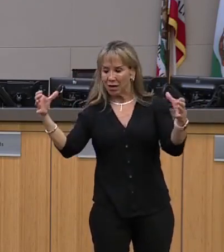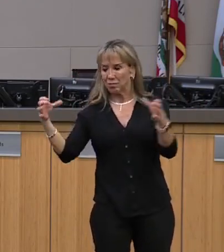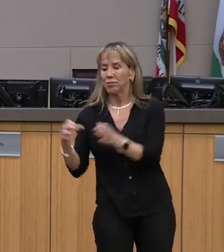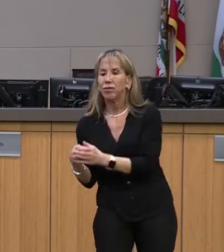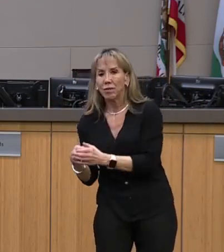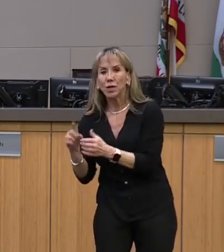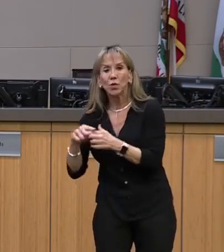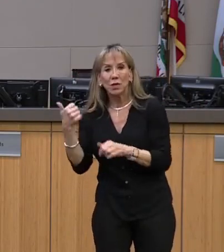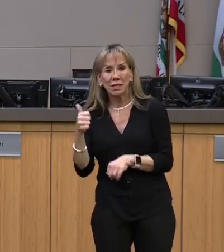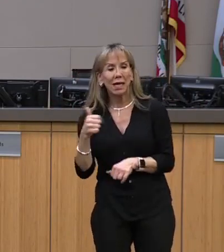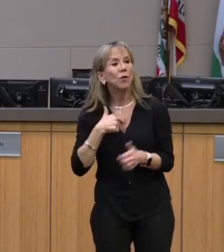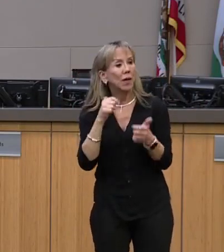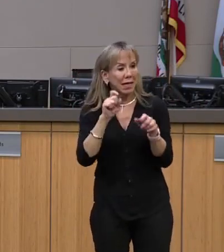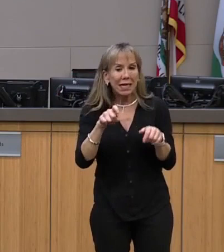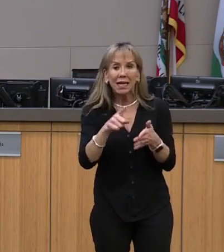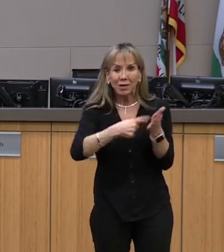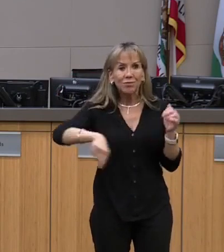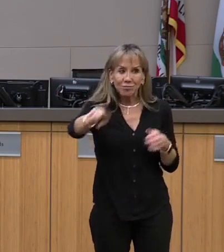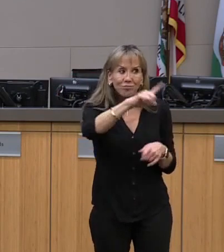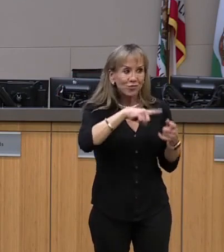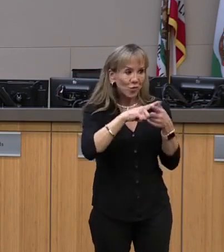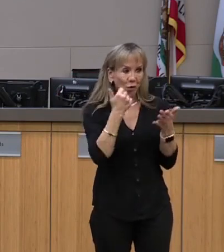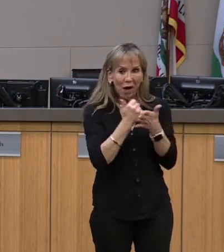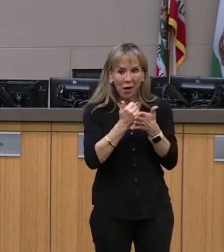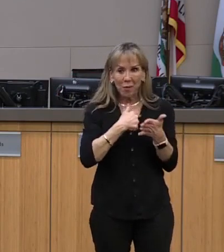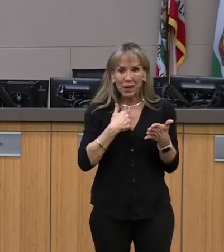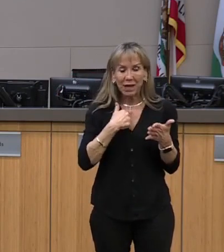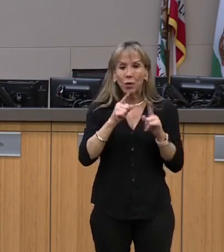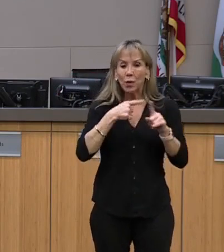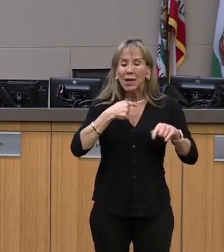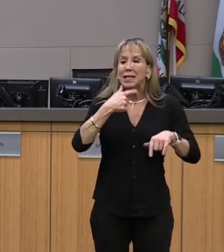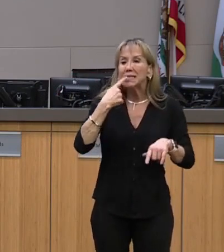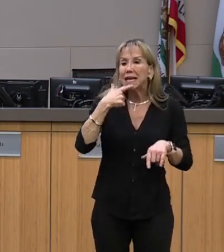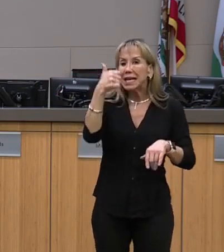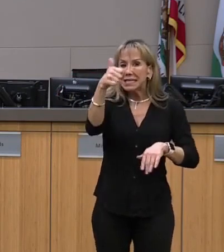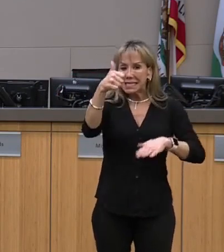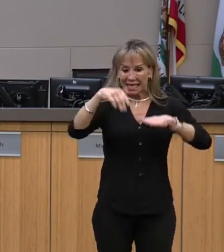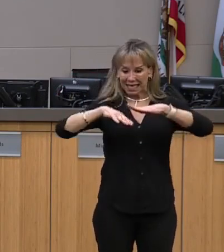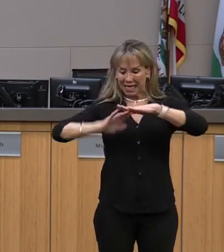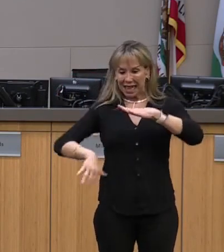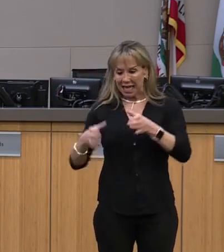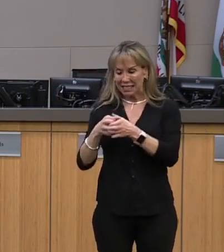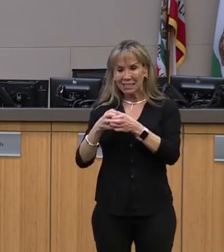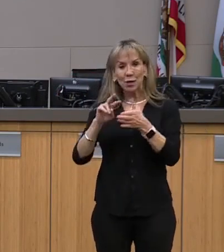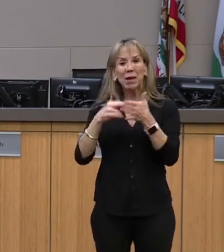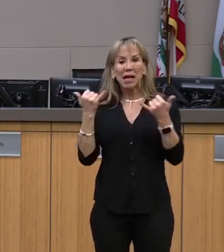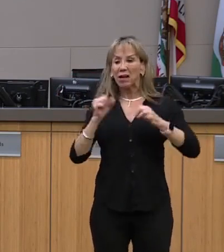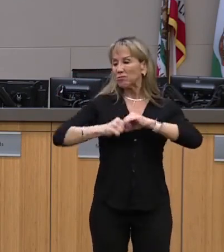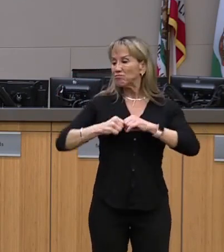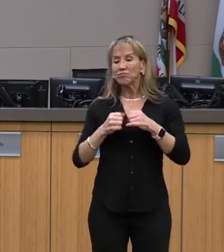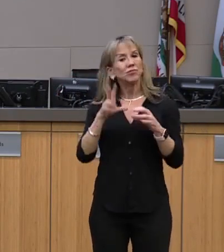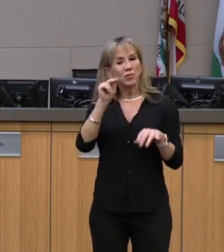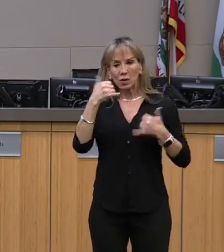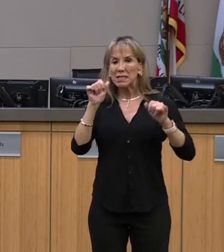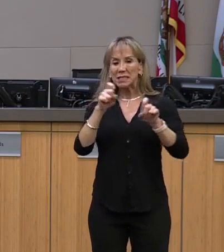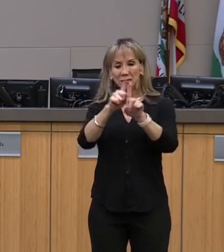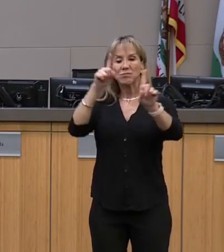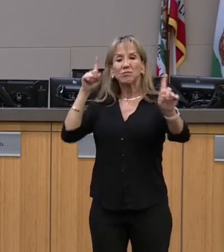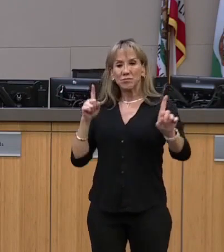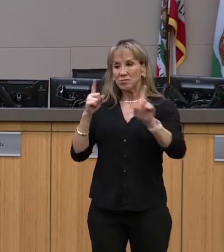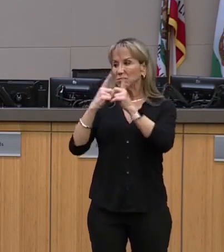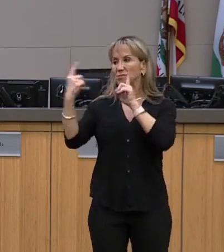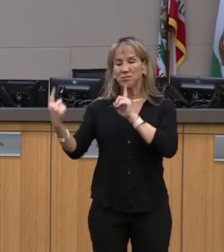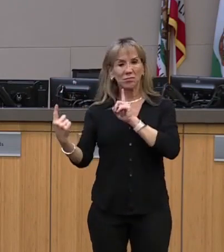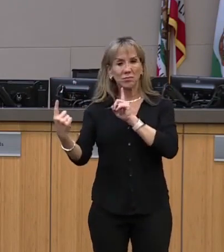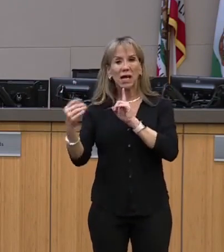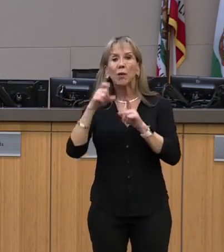these warnings. When we say even gatherings of 10 or less need to maintain appropriate social distancing, we need the public's